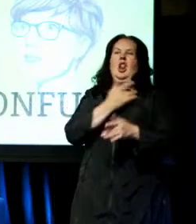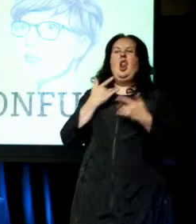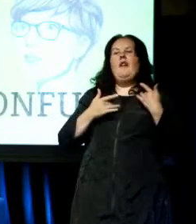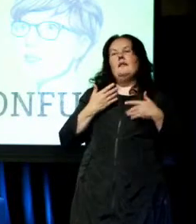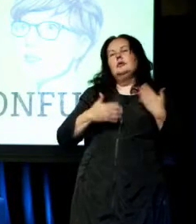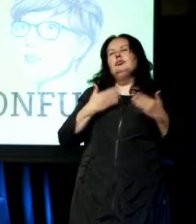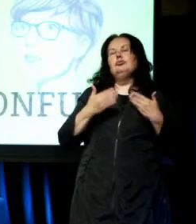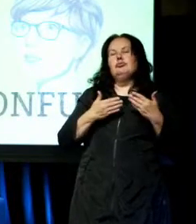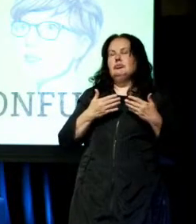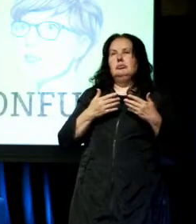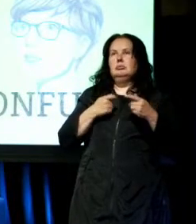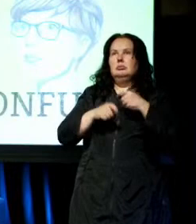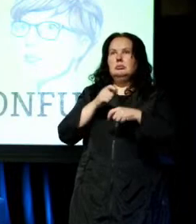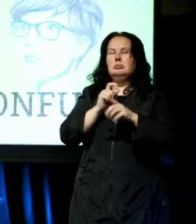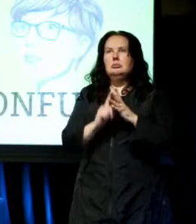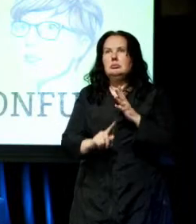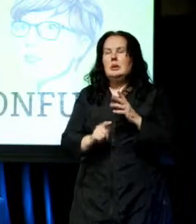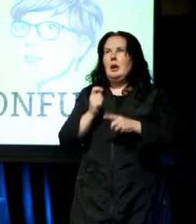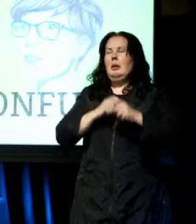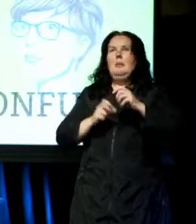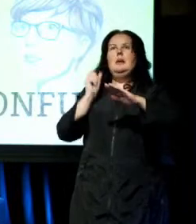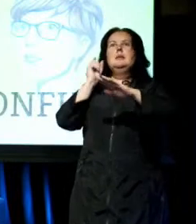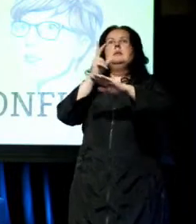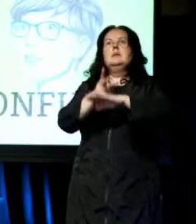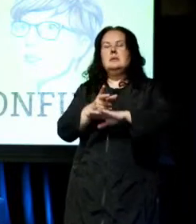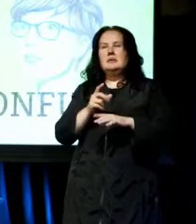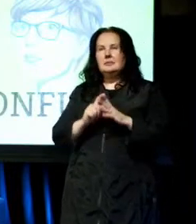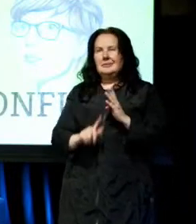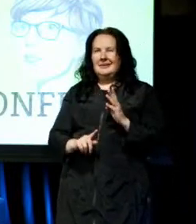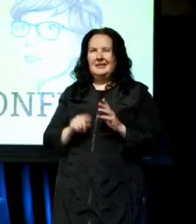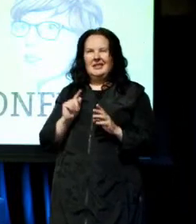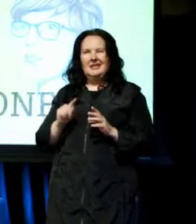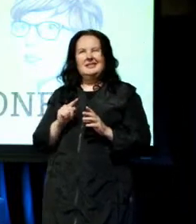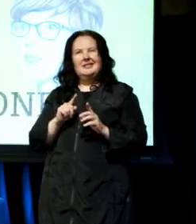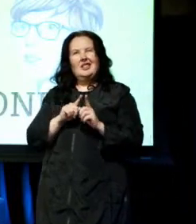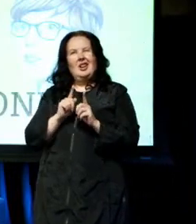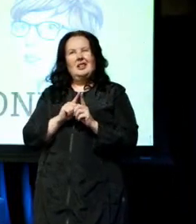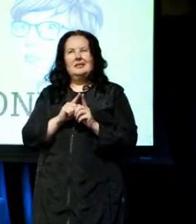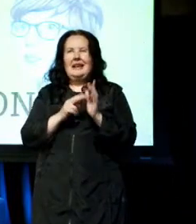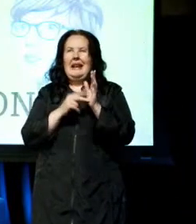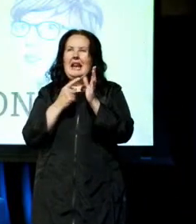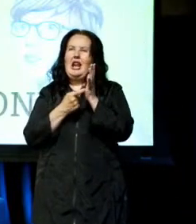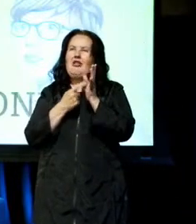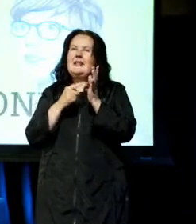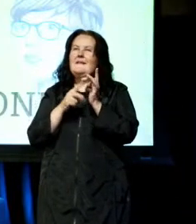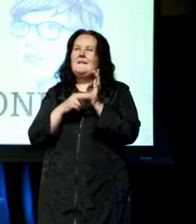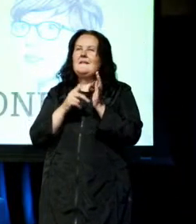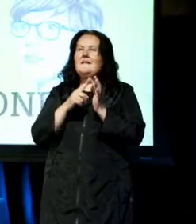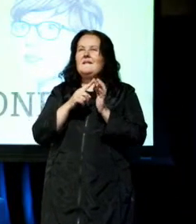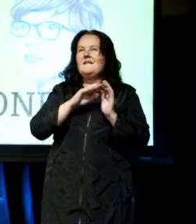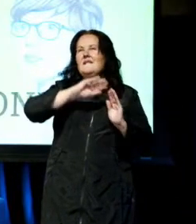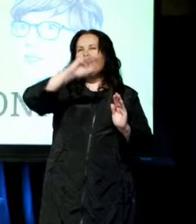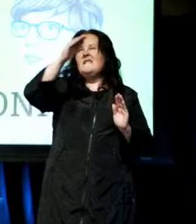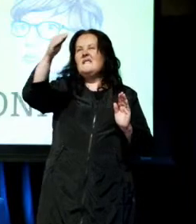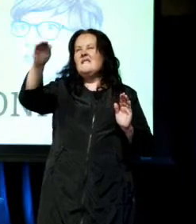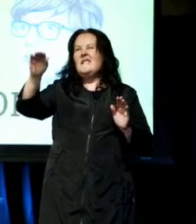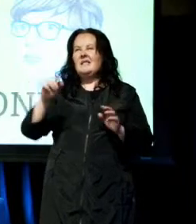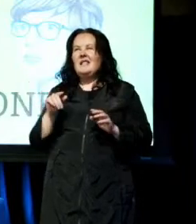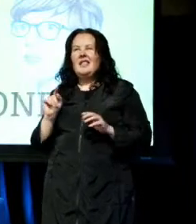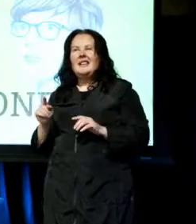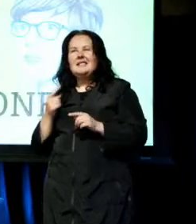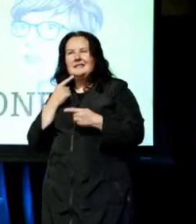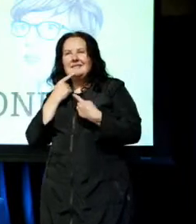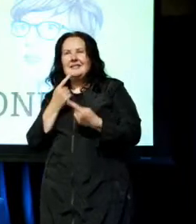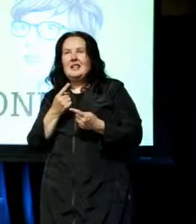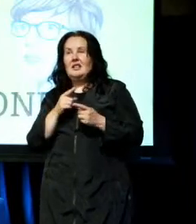triumphant overcoming their disability. Like that's the shape of story that they're comfortable in telling. Or they which die. Means that you cast yeah. or